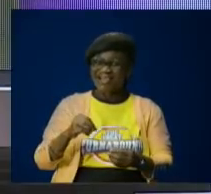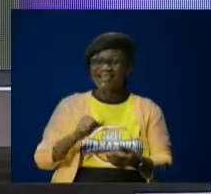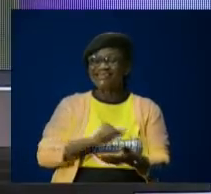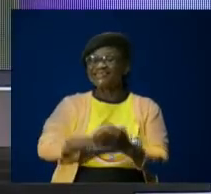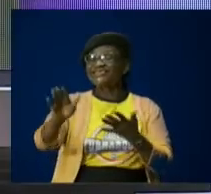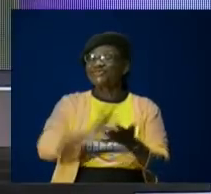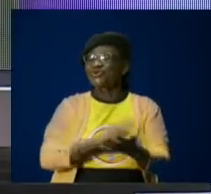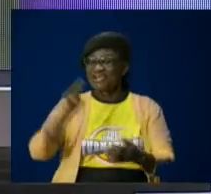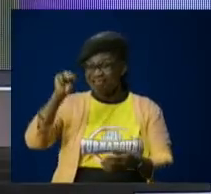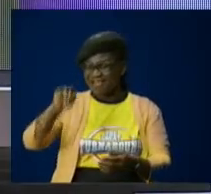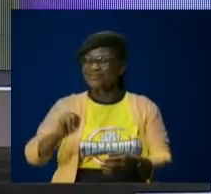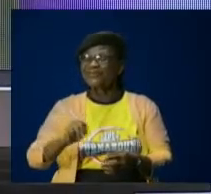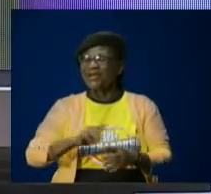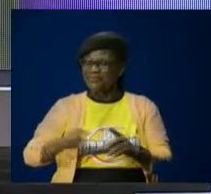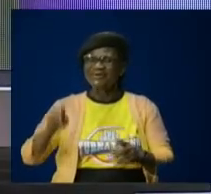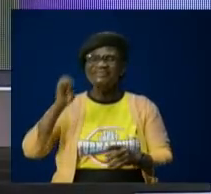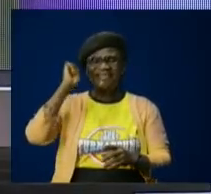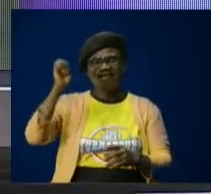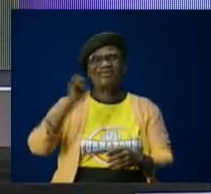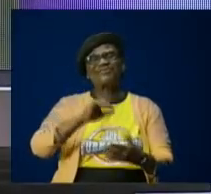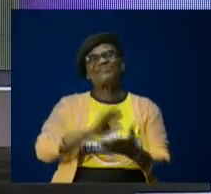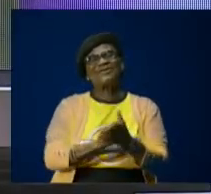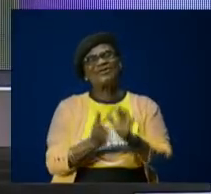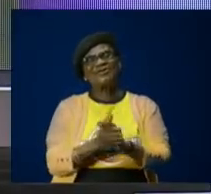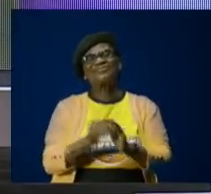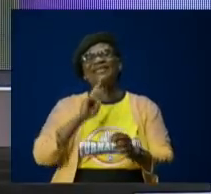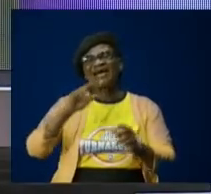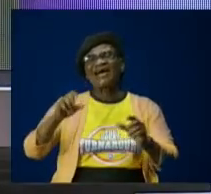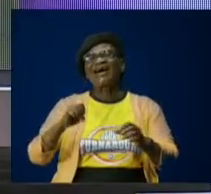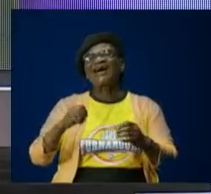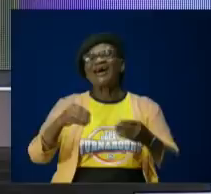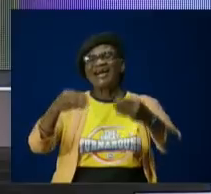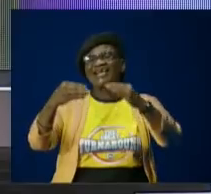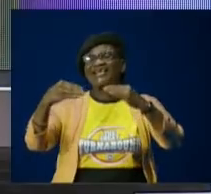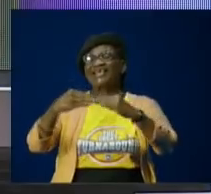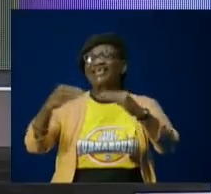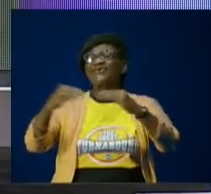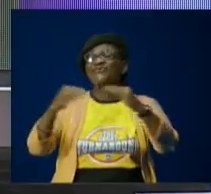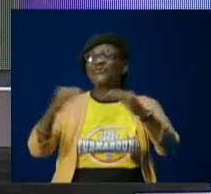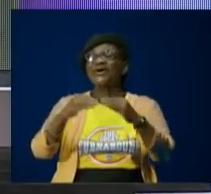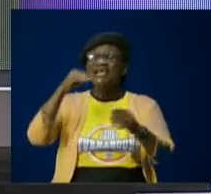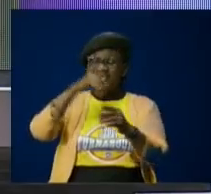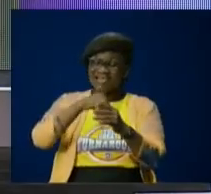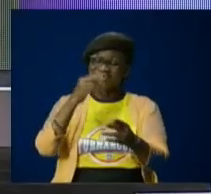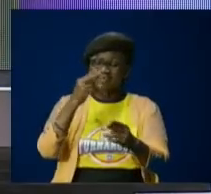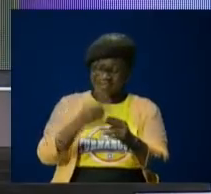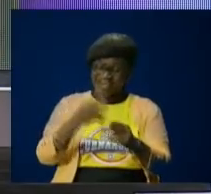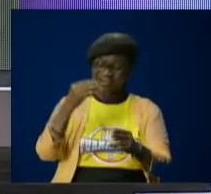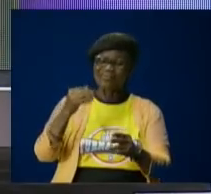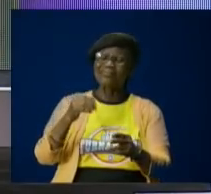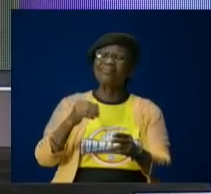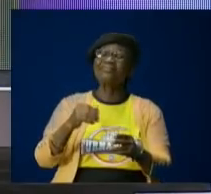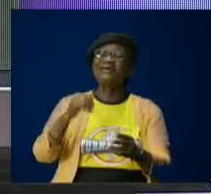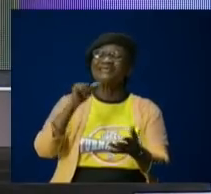equal. They could no longer trouble him. In the name that's above every other